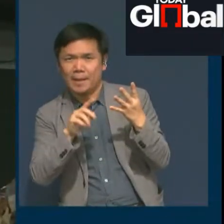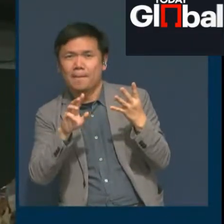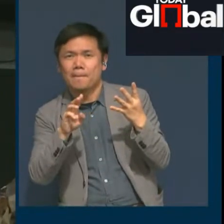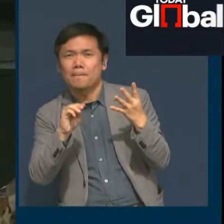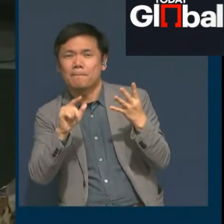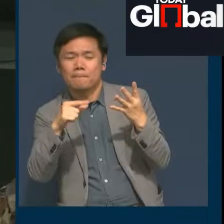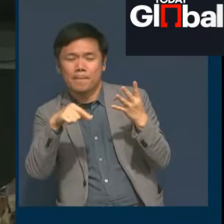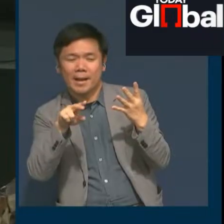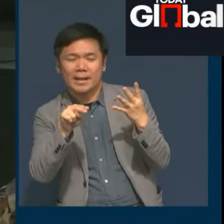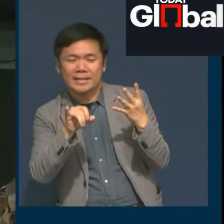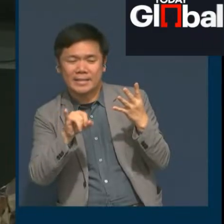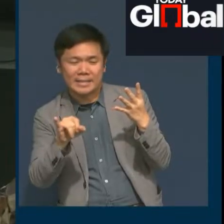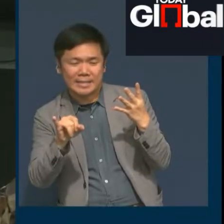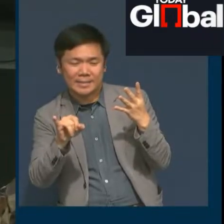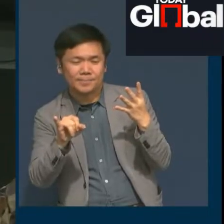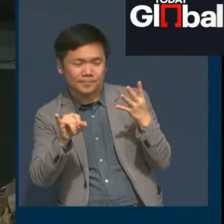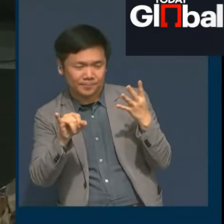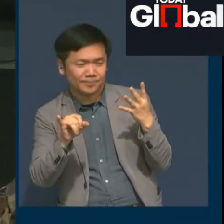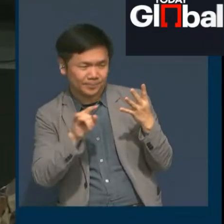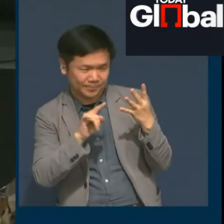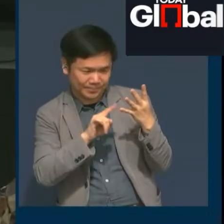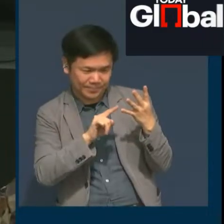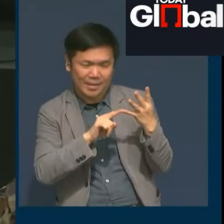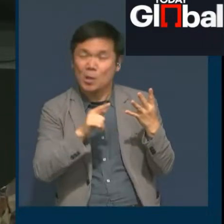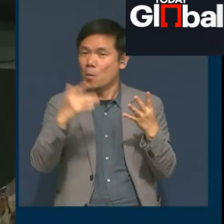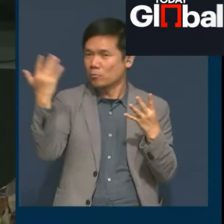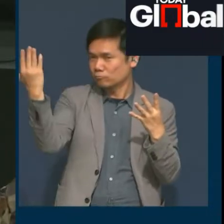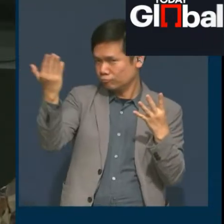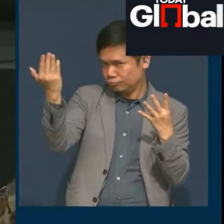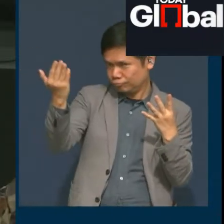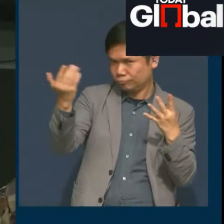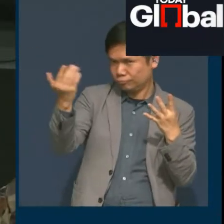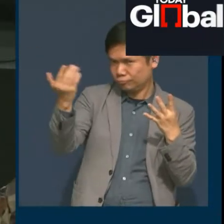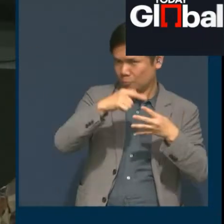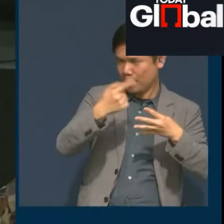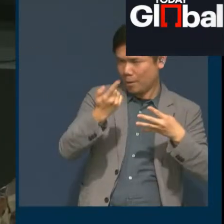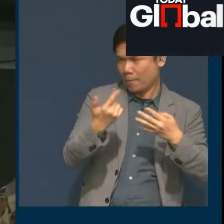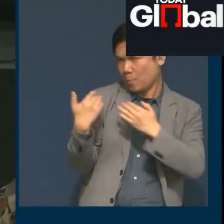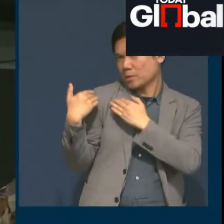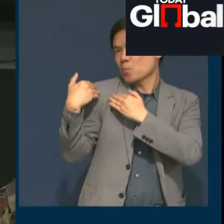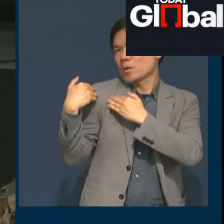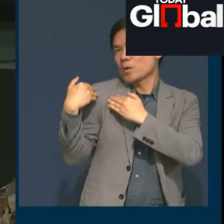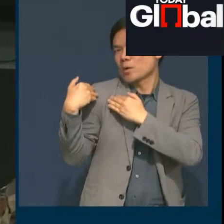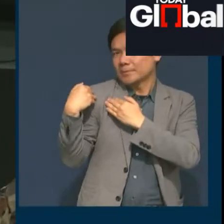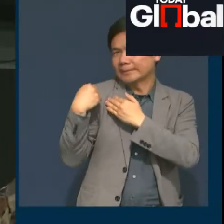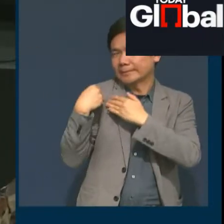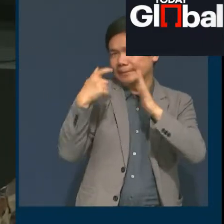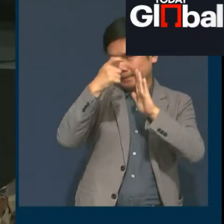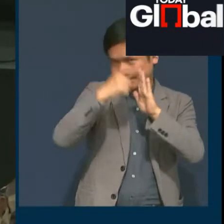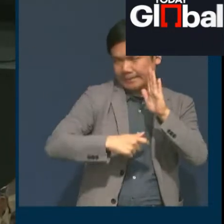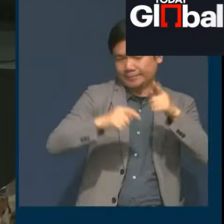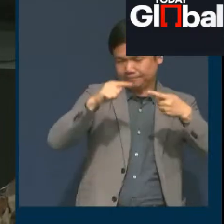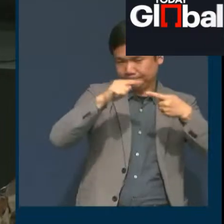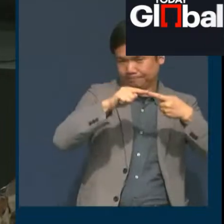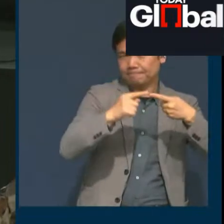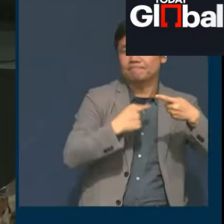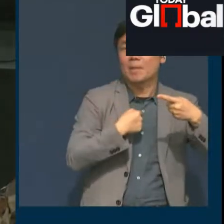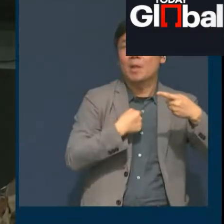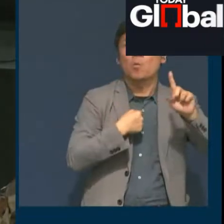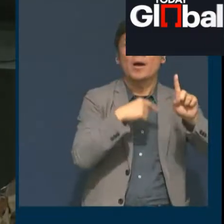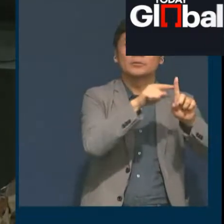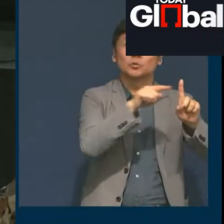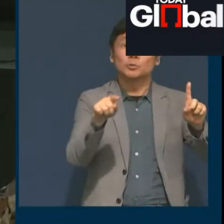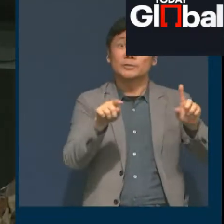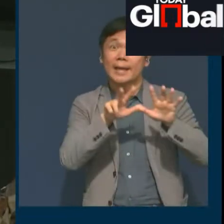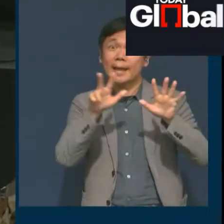Makni will be looking at those. So I'll start with the general obligations, Articles 1